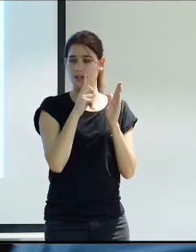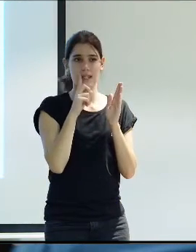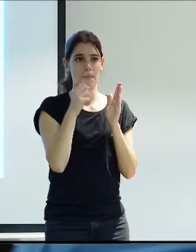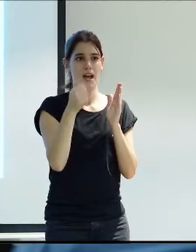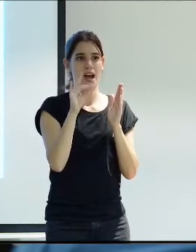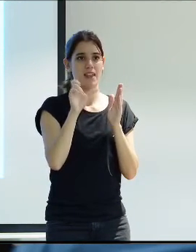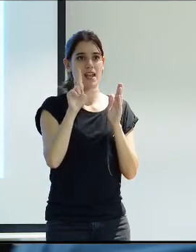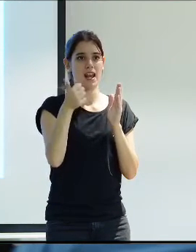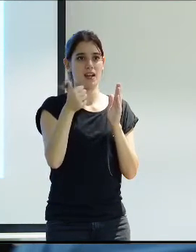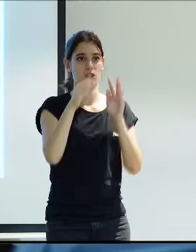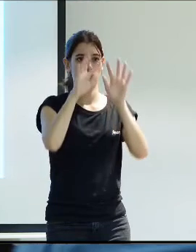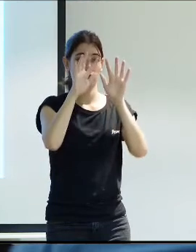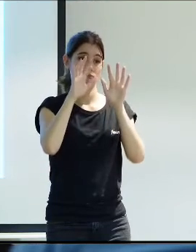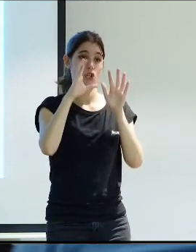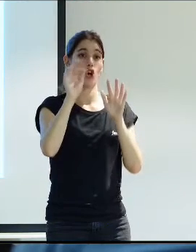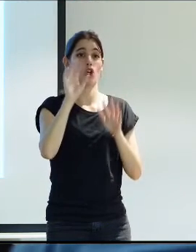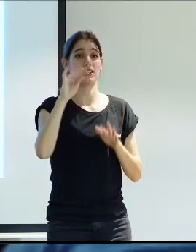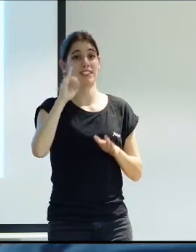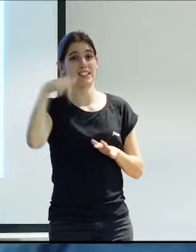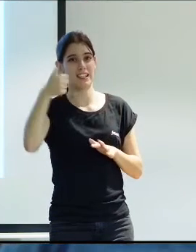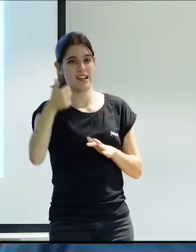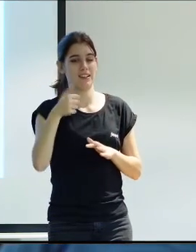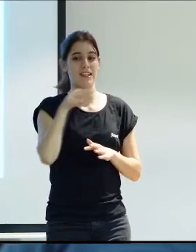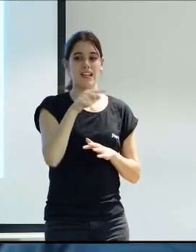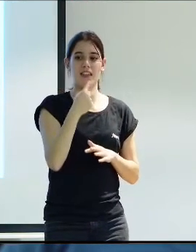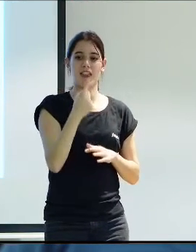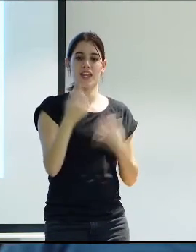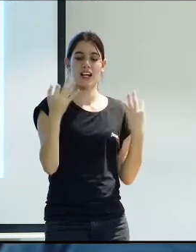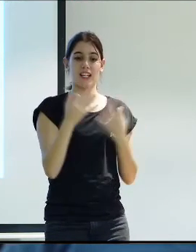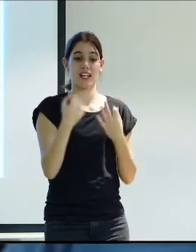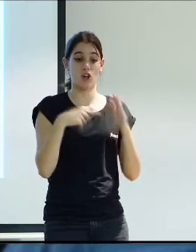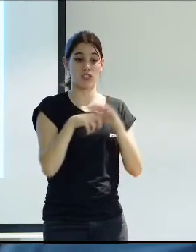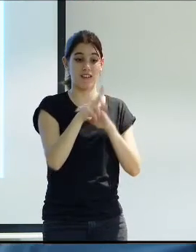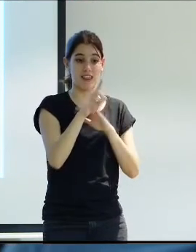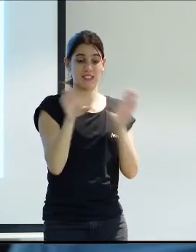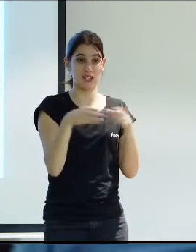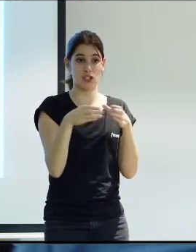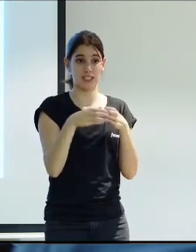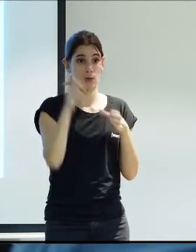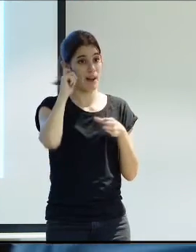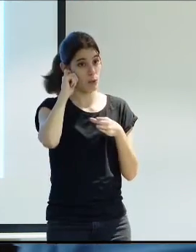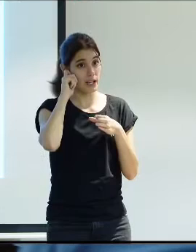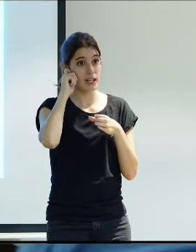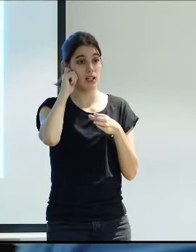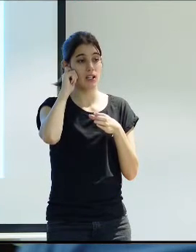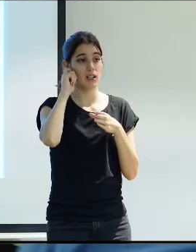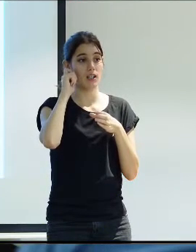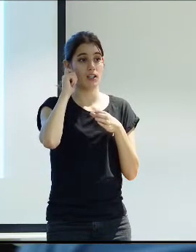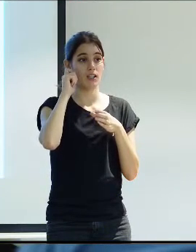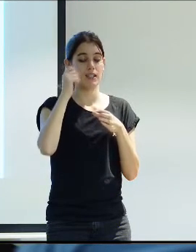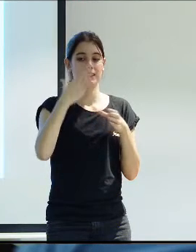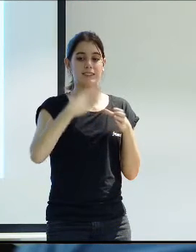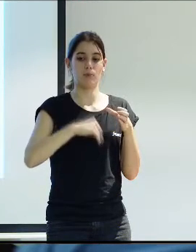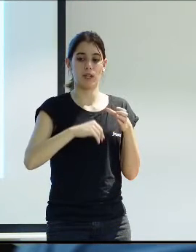name is Adela Cortina. And what she said was that the developments